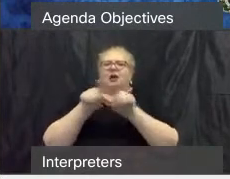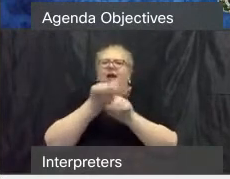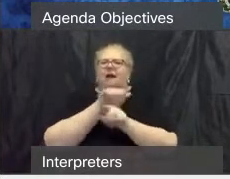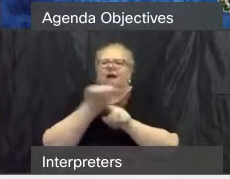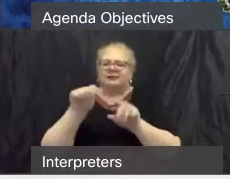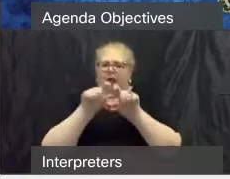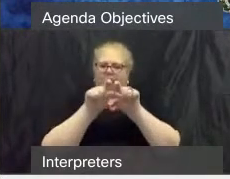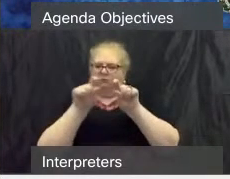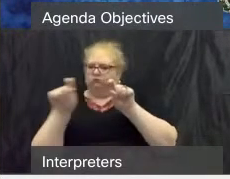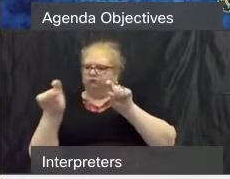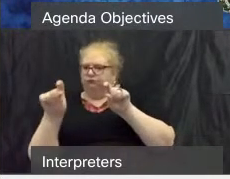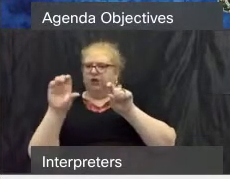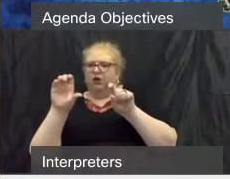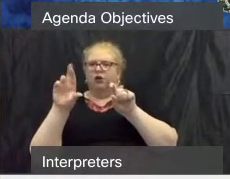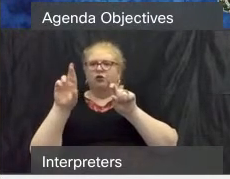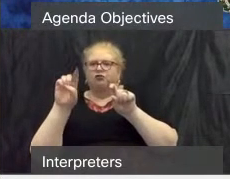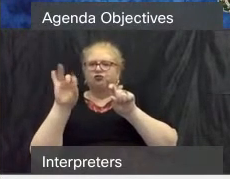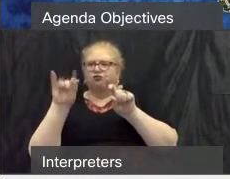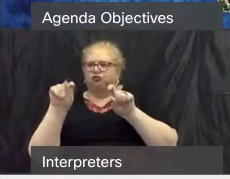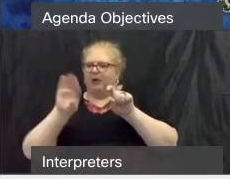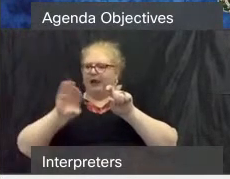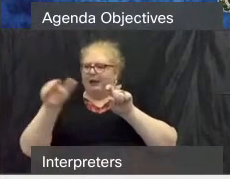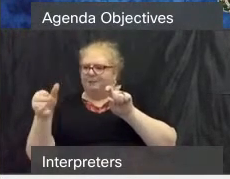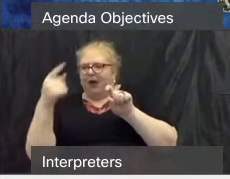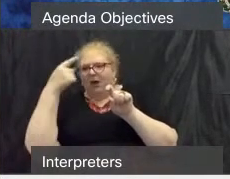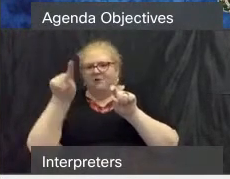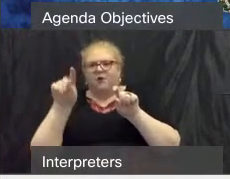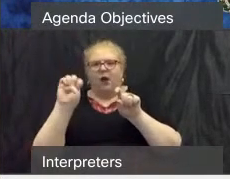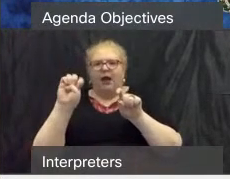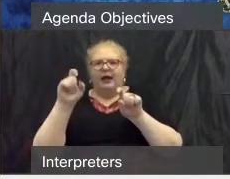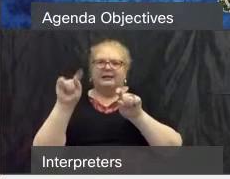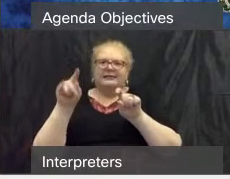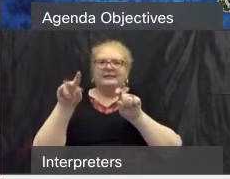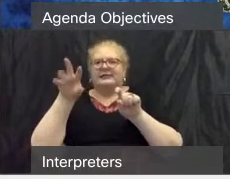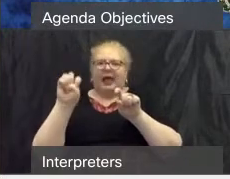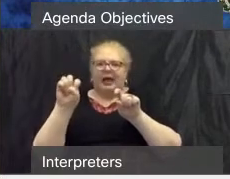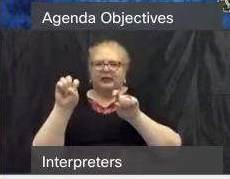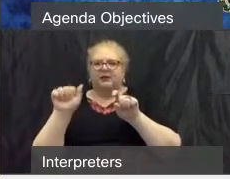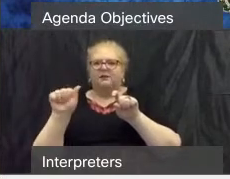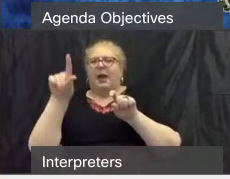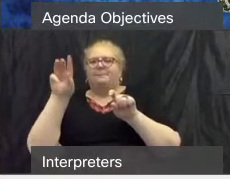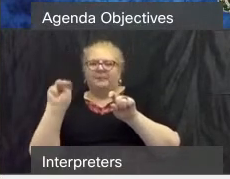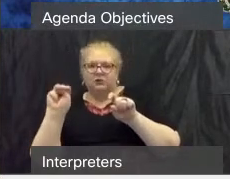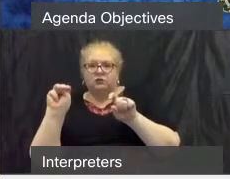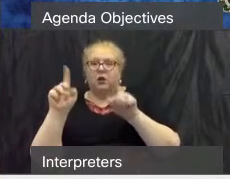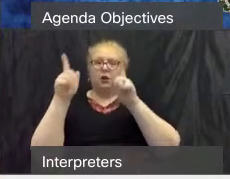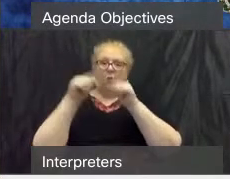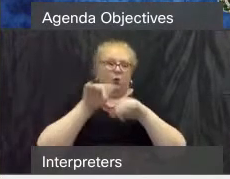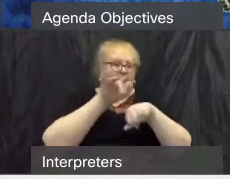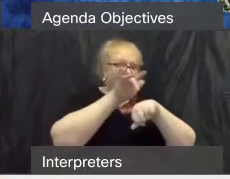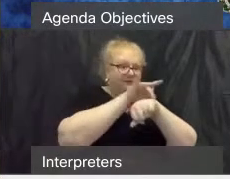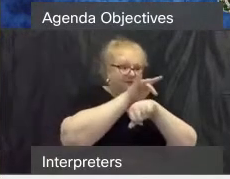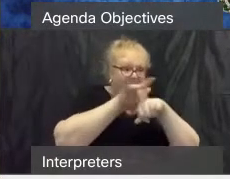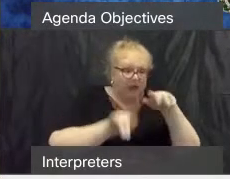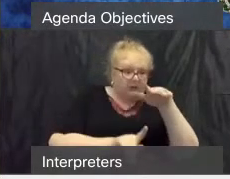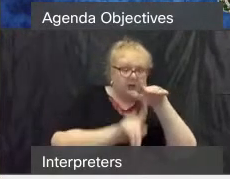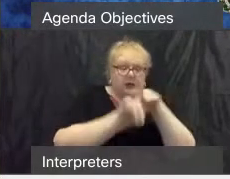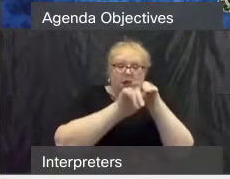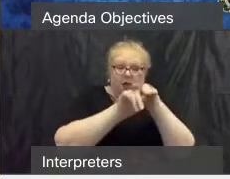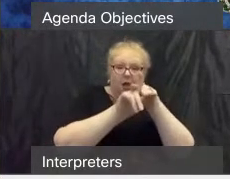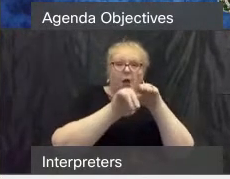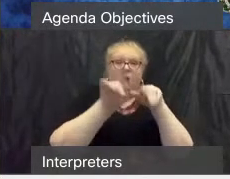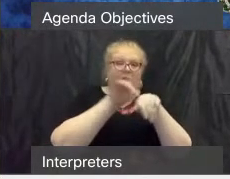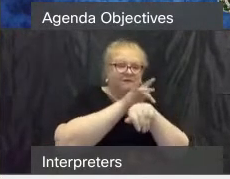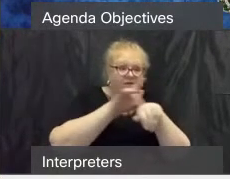the executive administration budget. And as those vacancies occur, as positions are vacant,